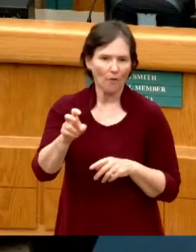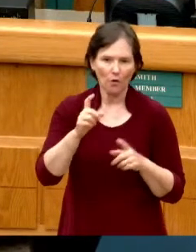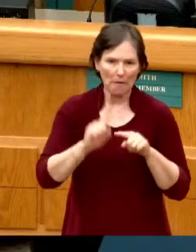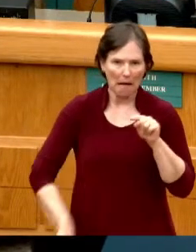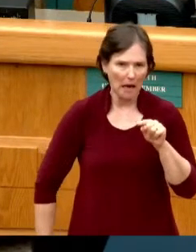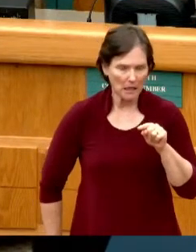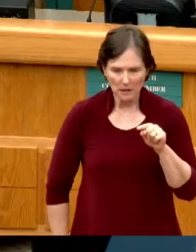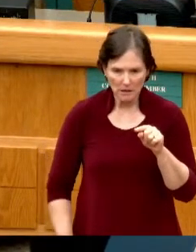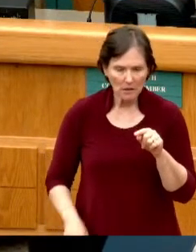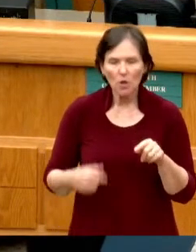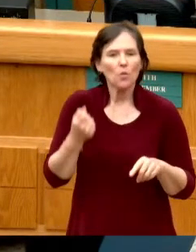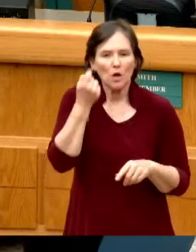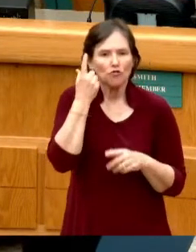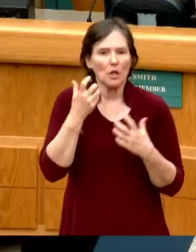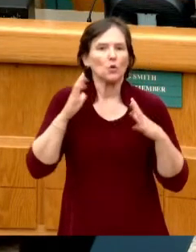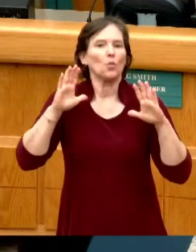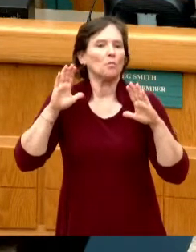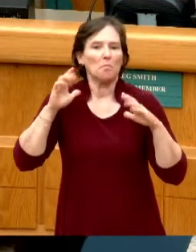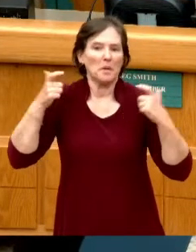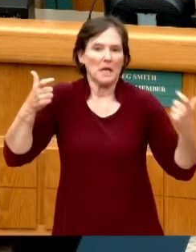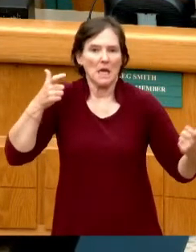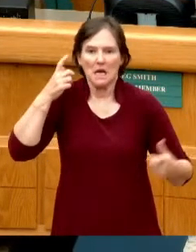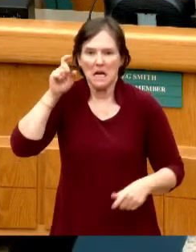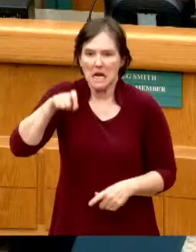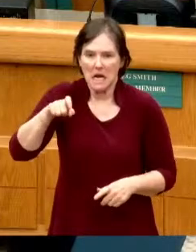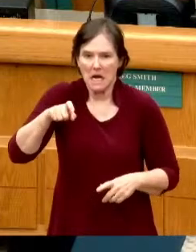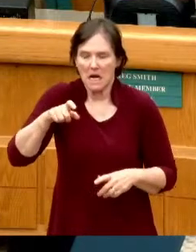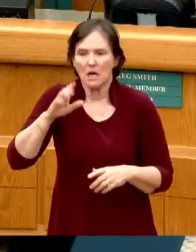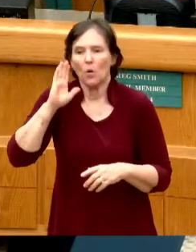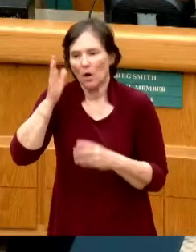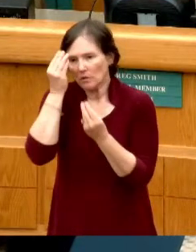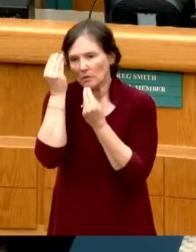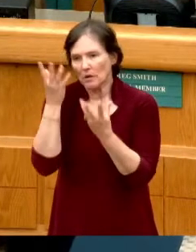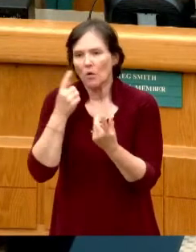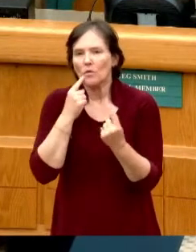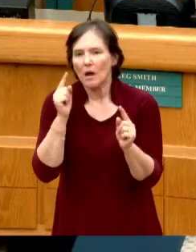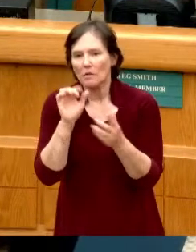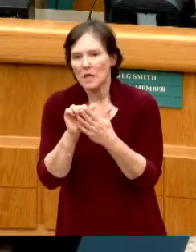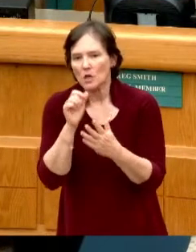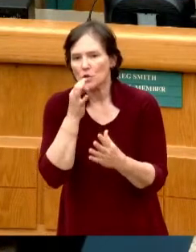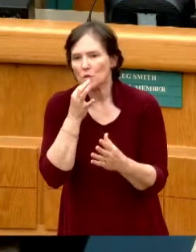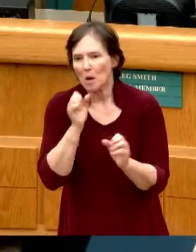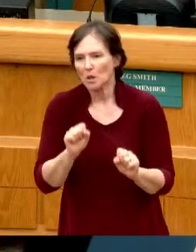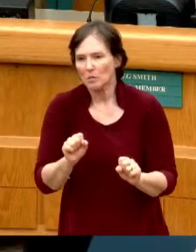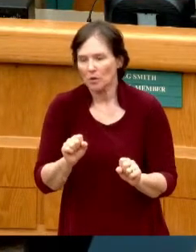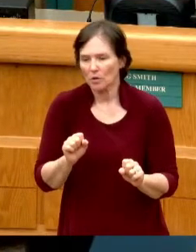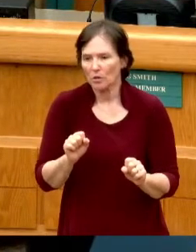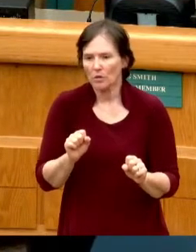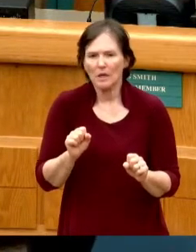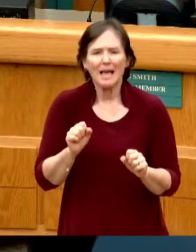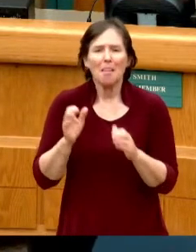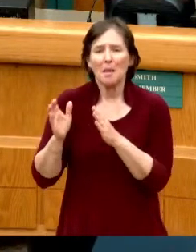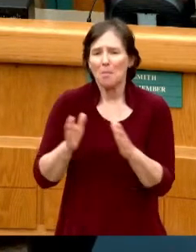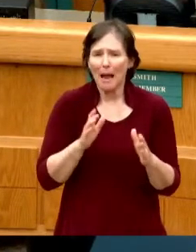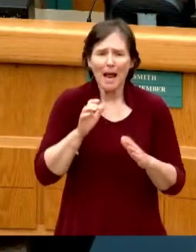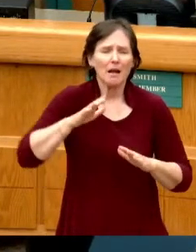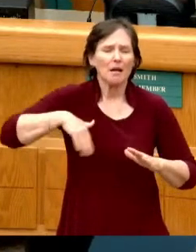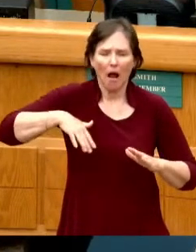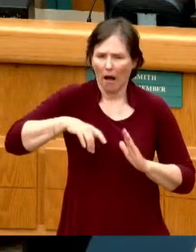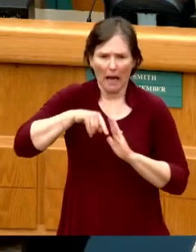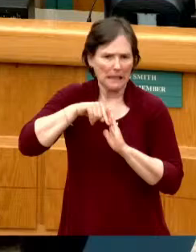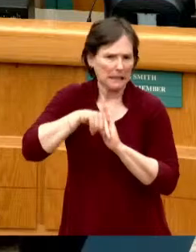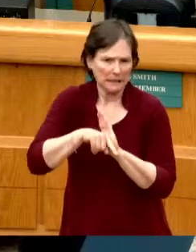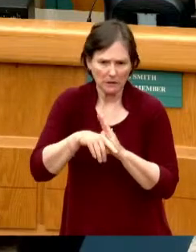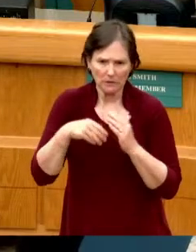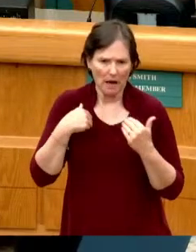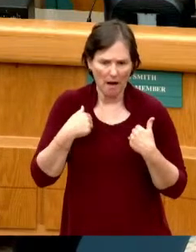understand there's a great need. And so we'll get that out to you as soon as we have it. So the details aren't exactly ironed No, out on not what we would yet. proceed with. So